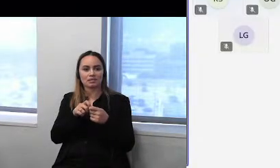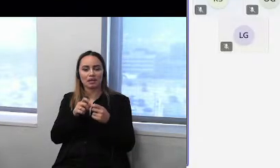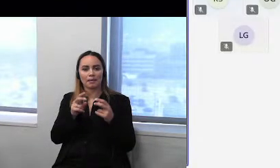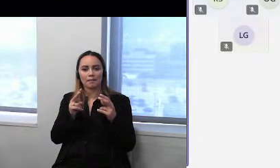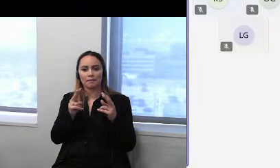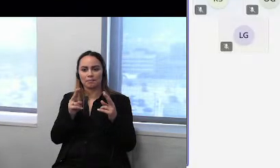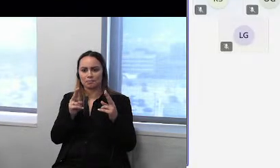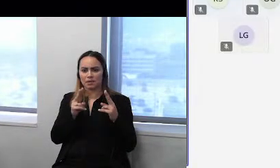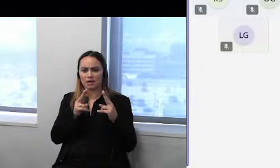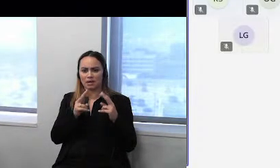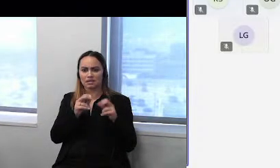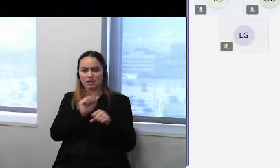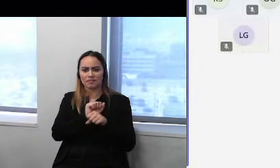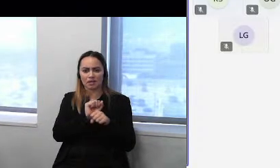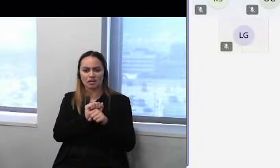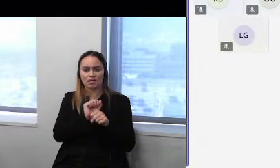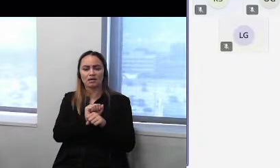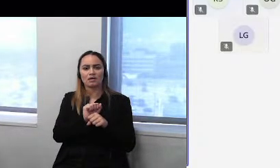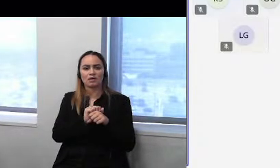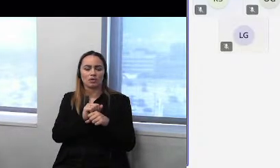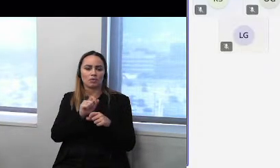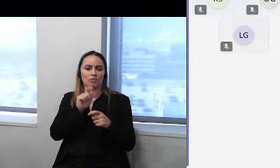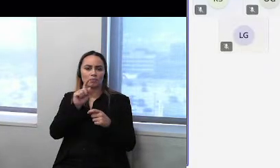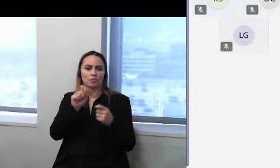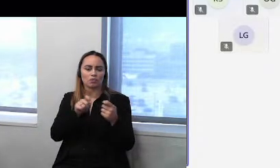Okay. No further questions.